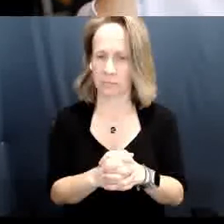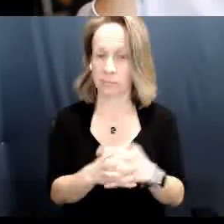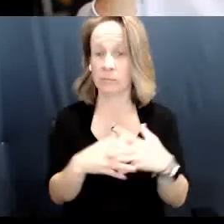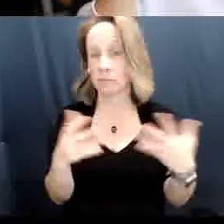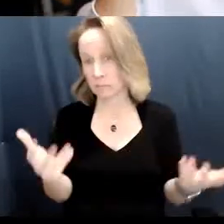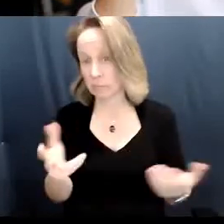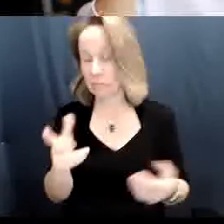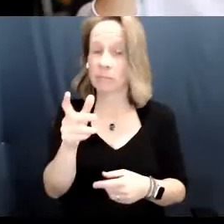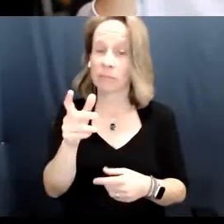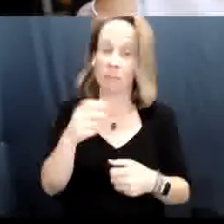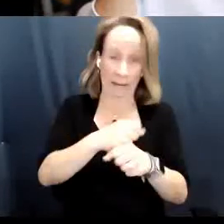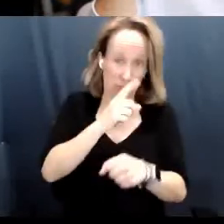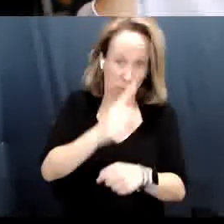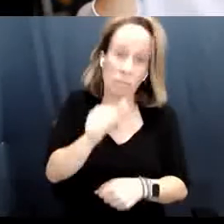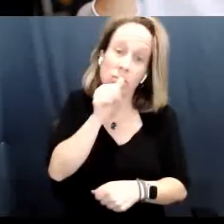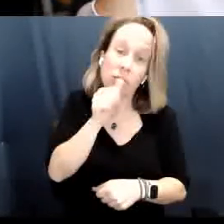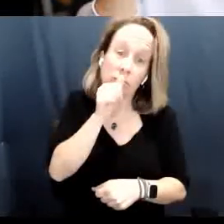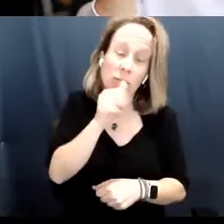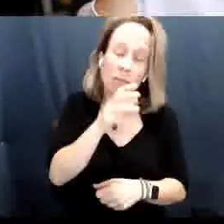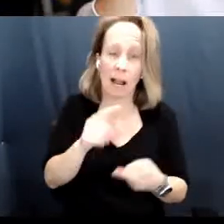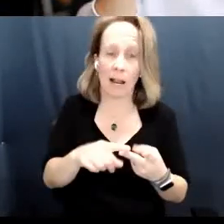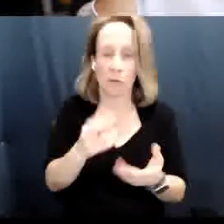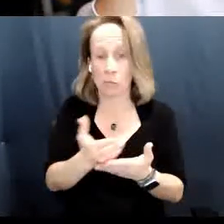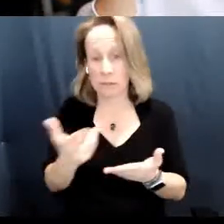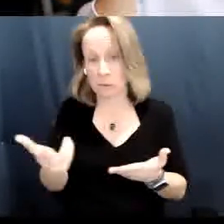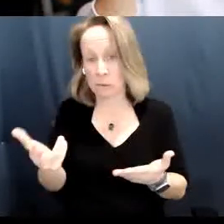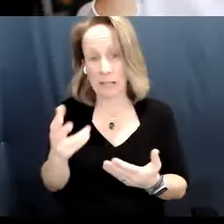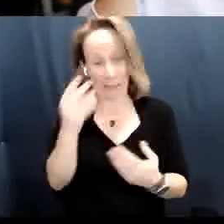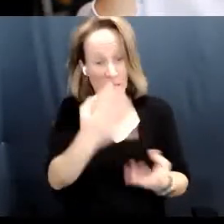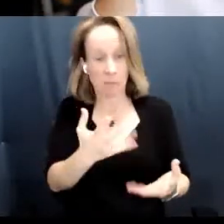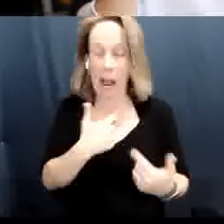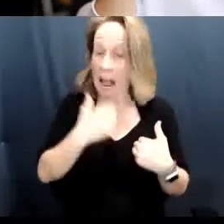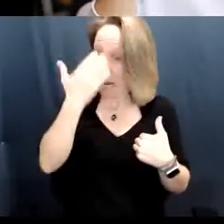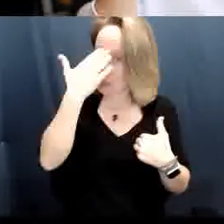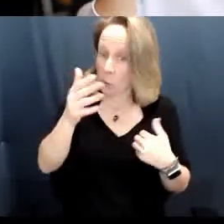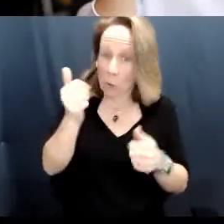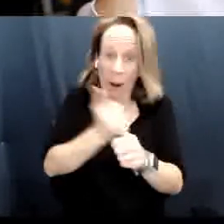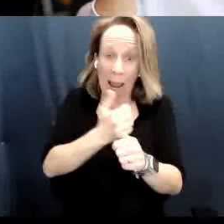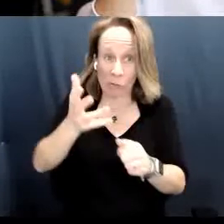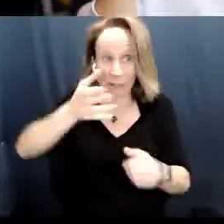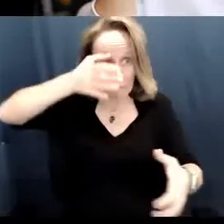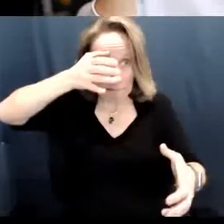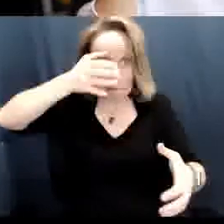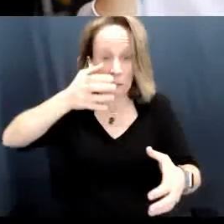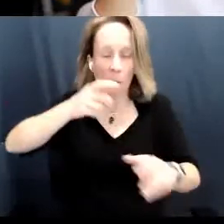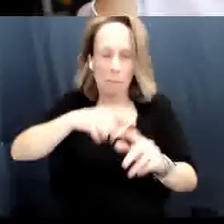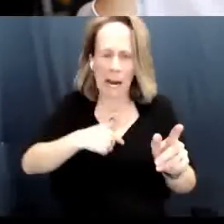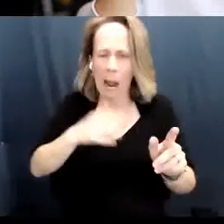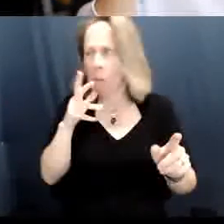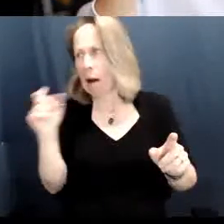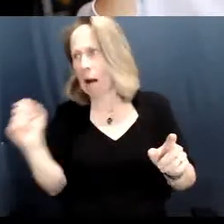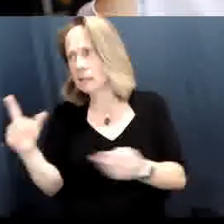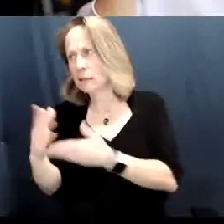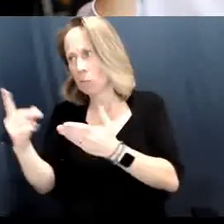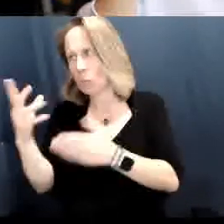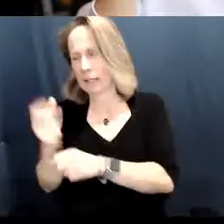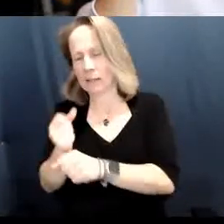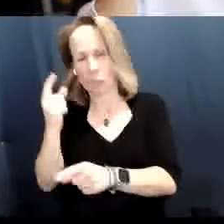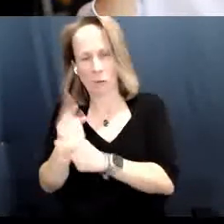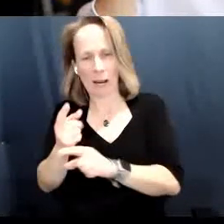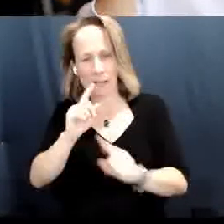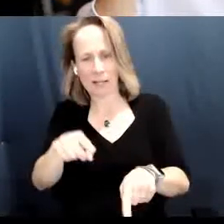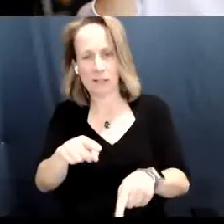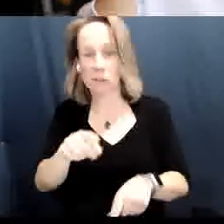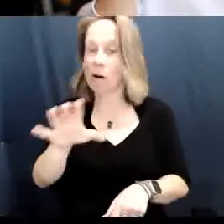Confidentiality, providing resources. I let them know I don't know everything, but I will find someone that does. I really love that answer. Always being